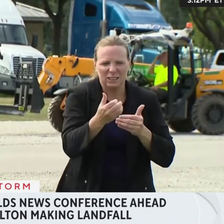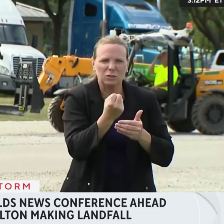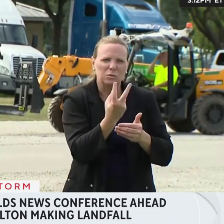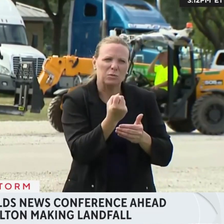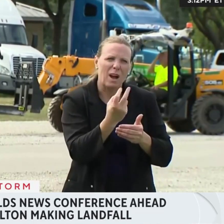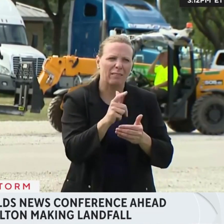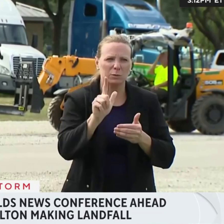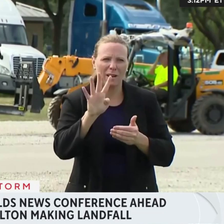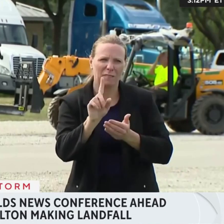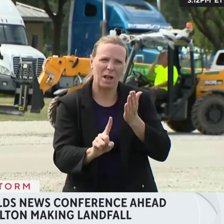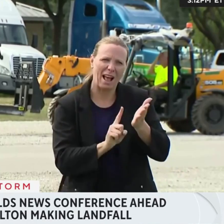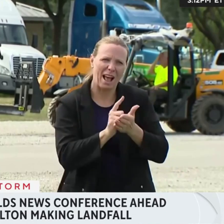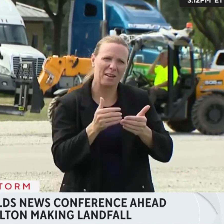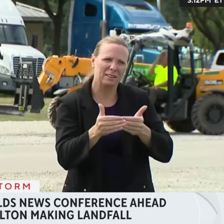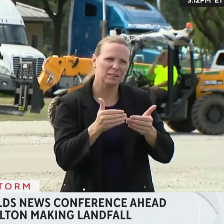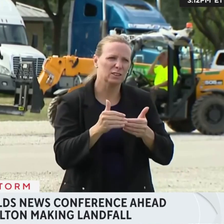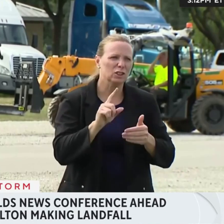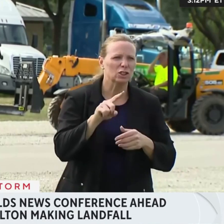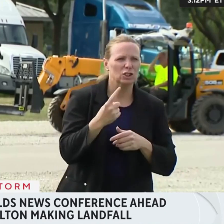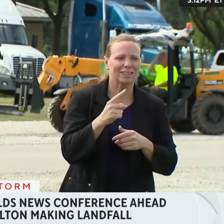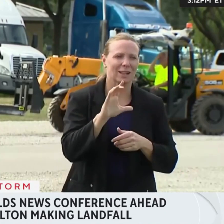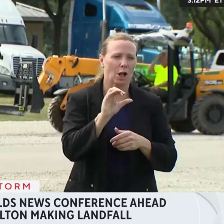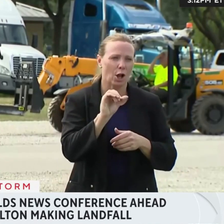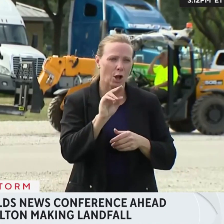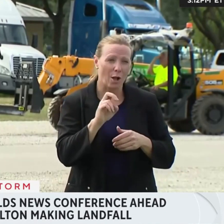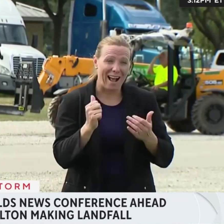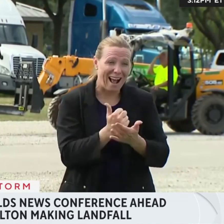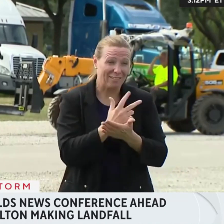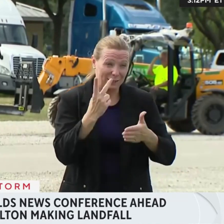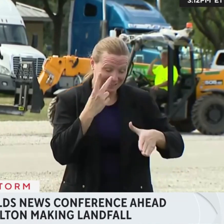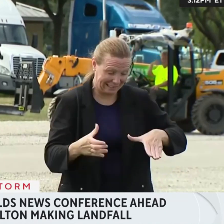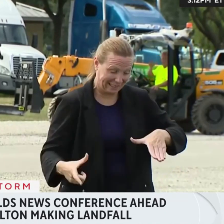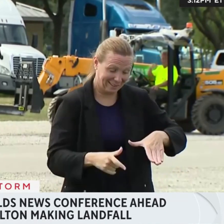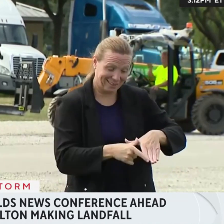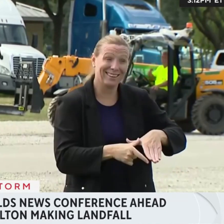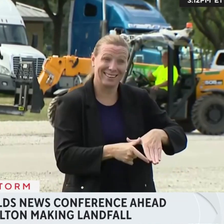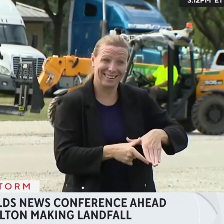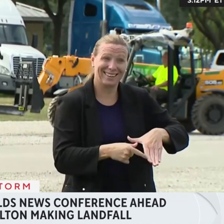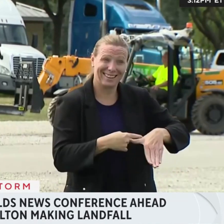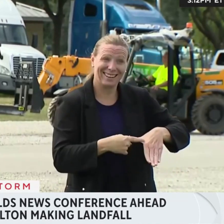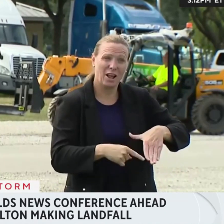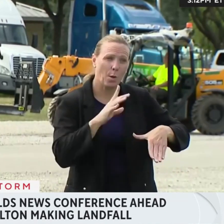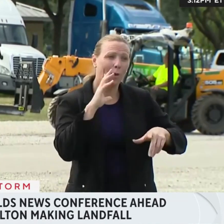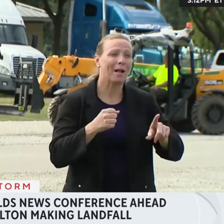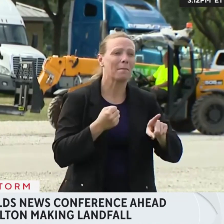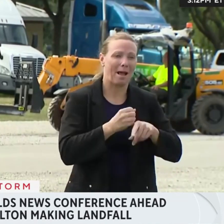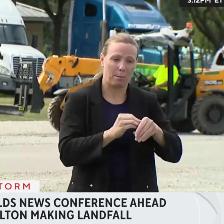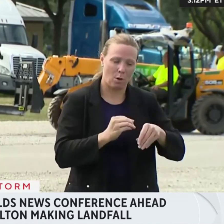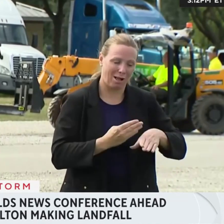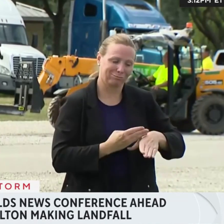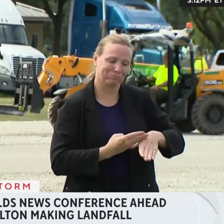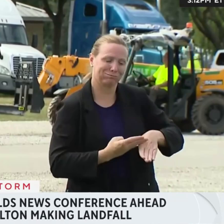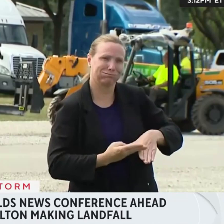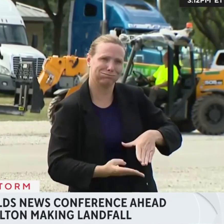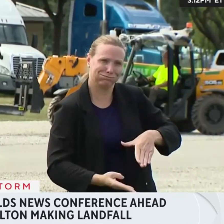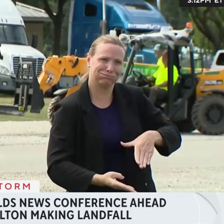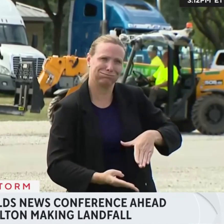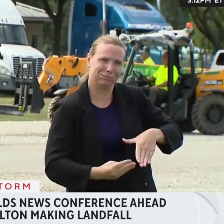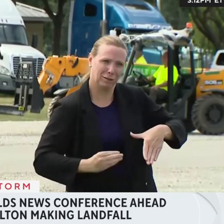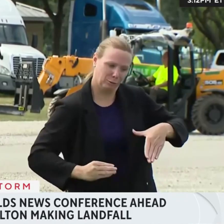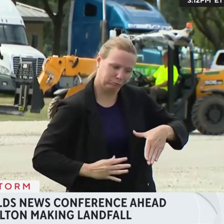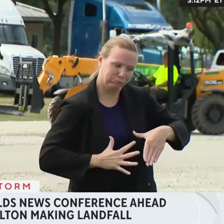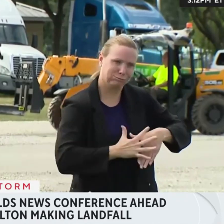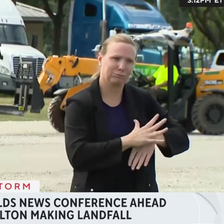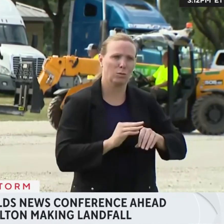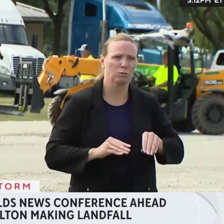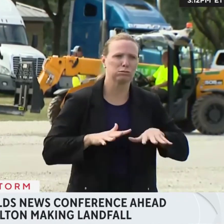just cones, all this stuff you see, the impacts will be broader than that, particularly with respect to storm surge on the west